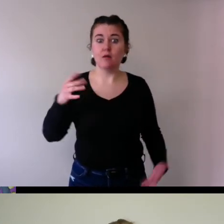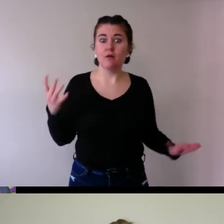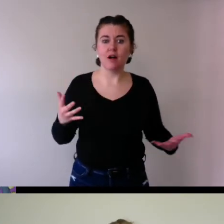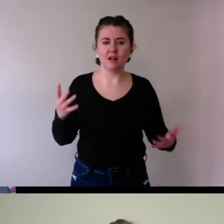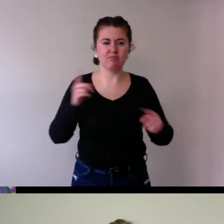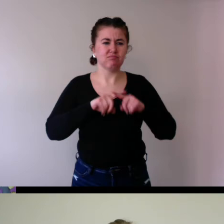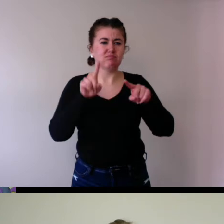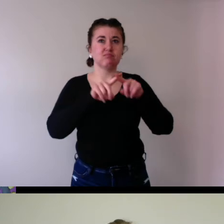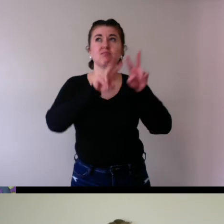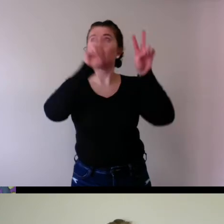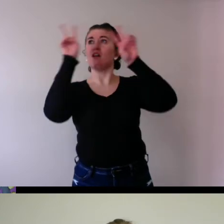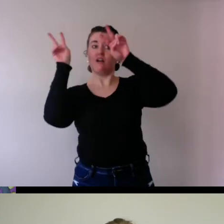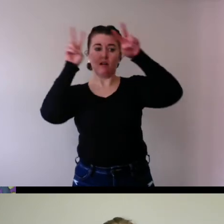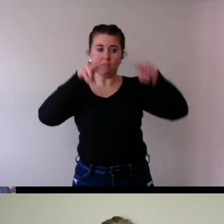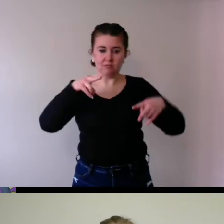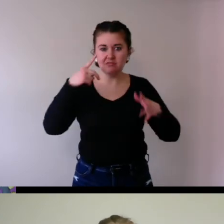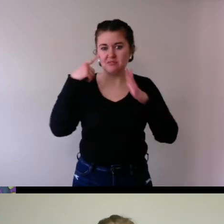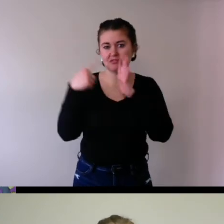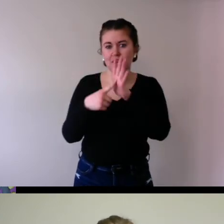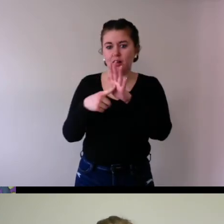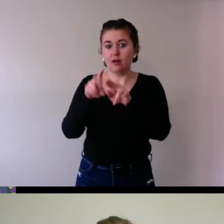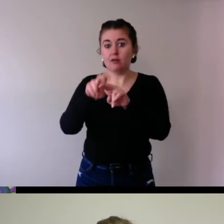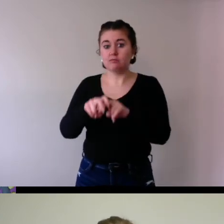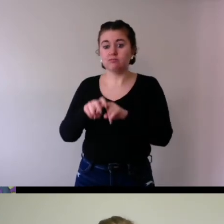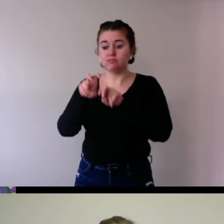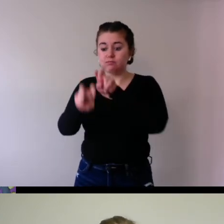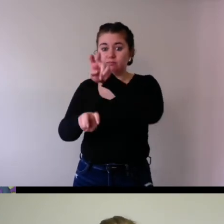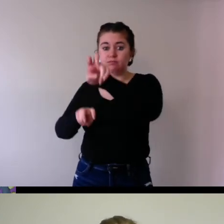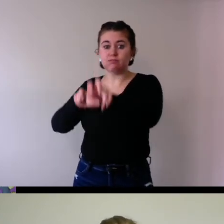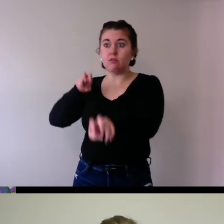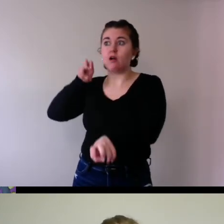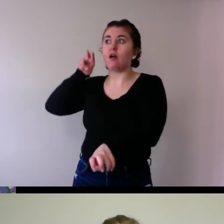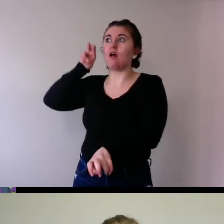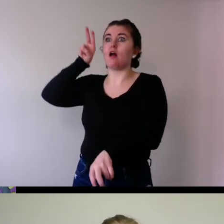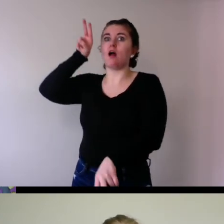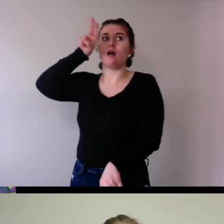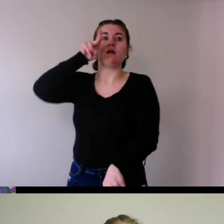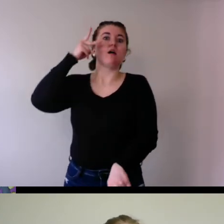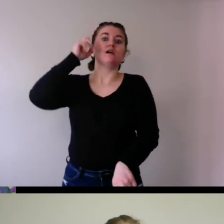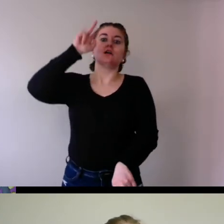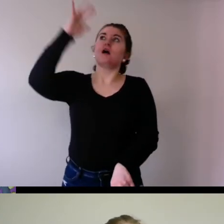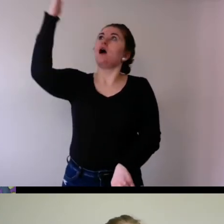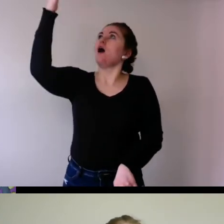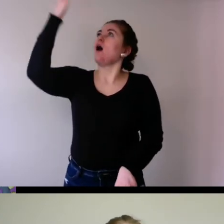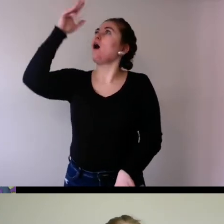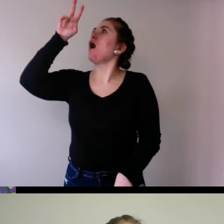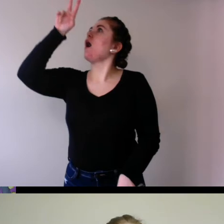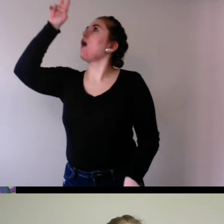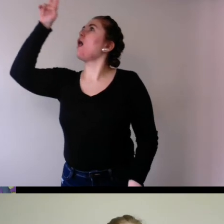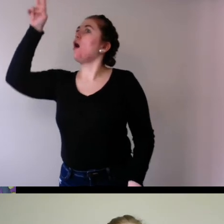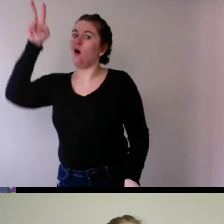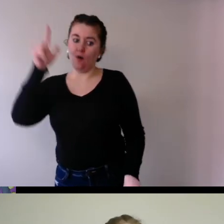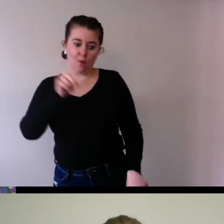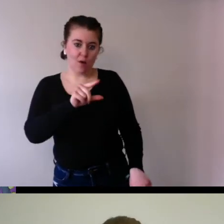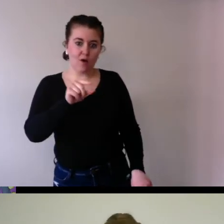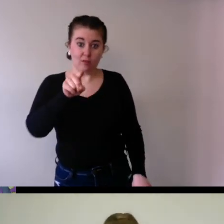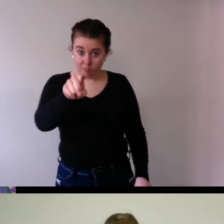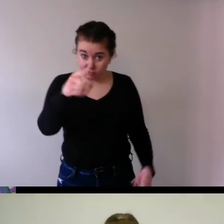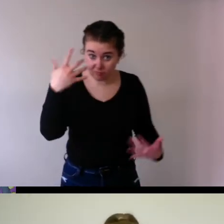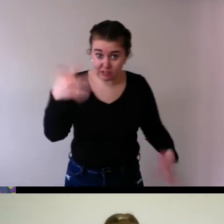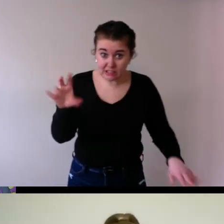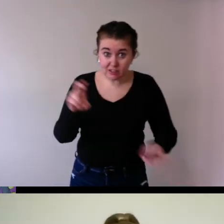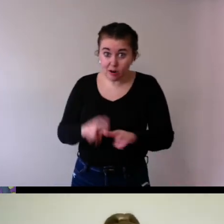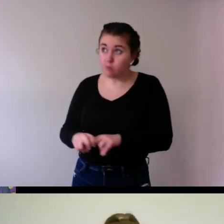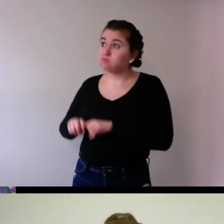around. Have you ever been on a Ferris wheel where you're up in the sky and you see